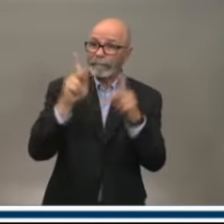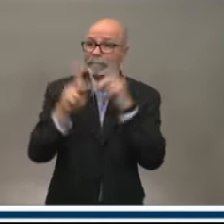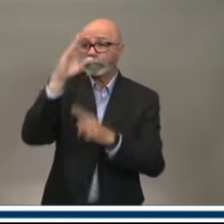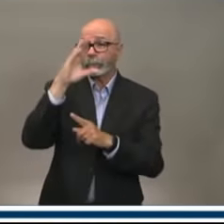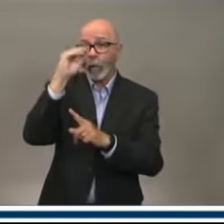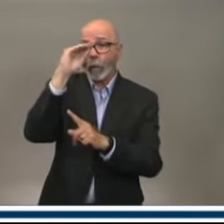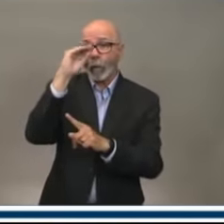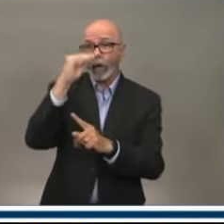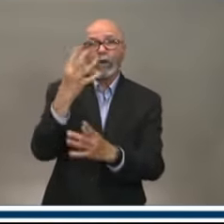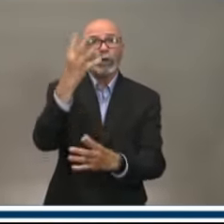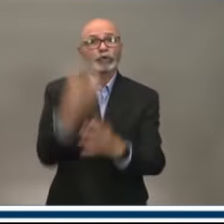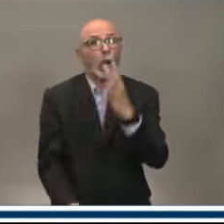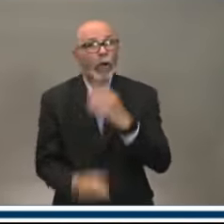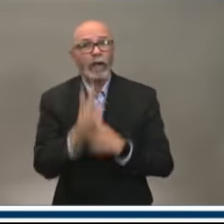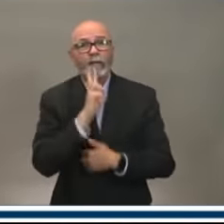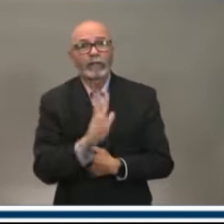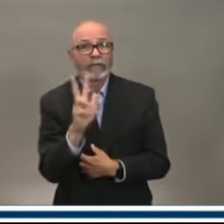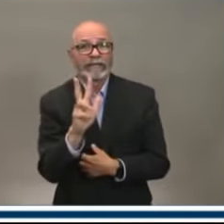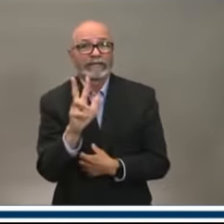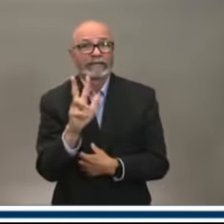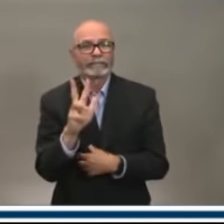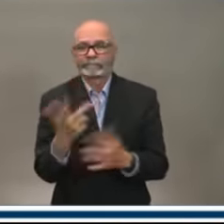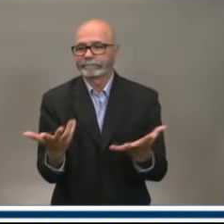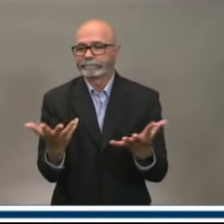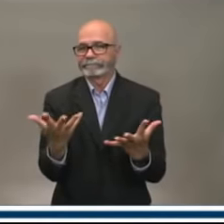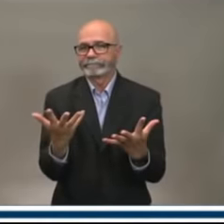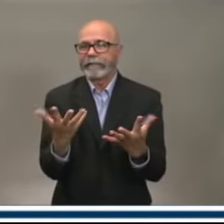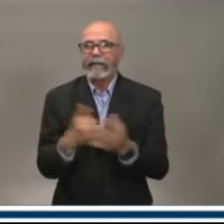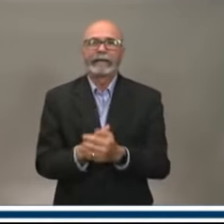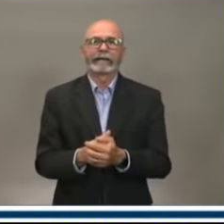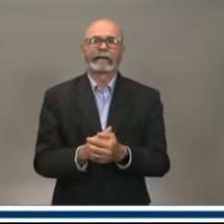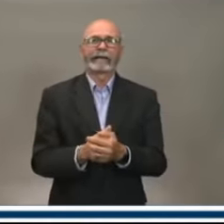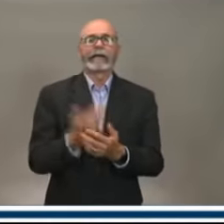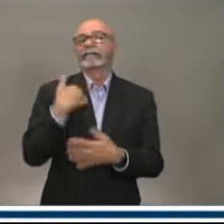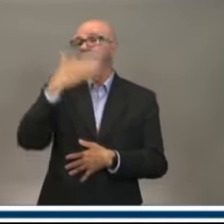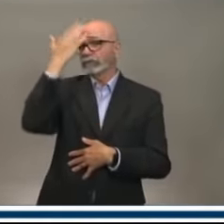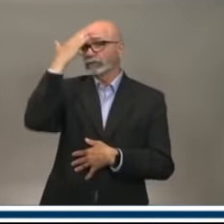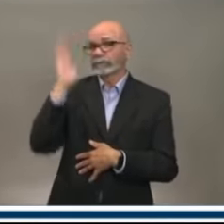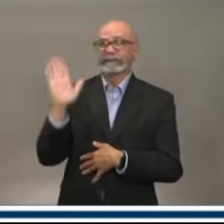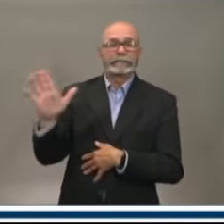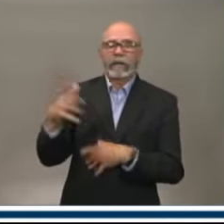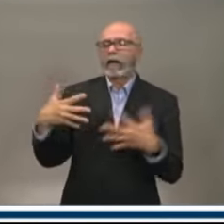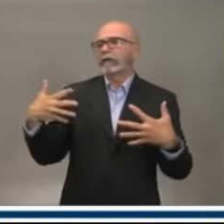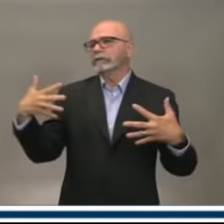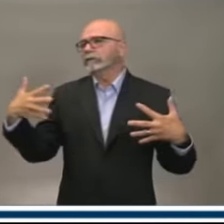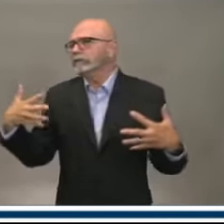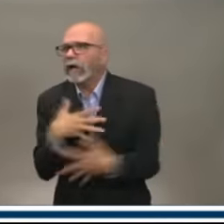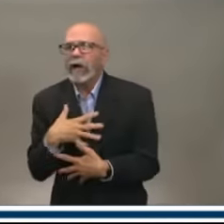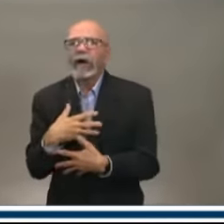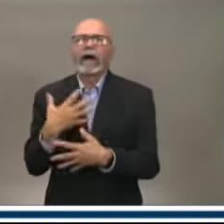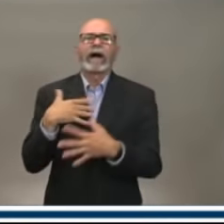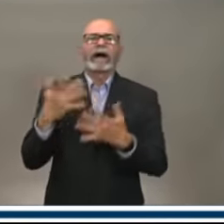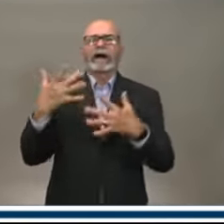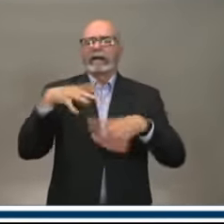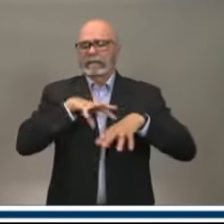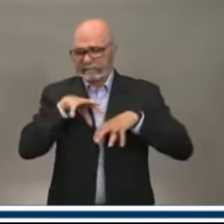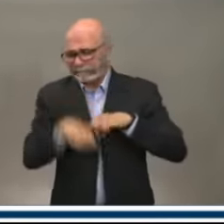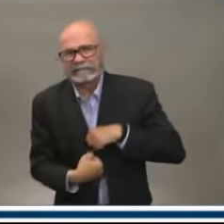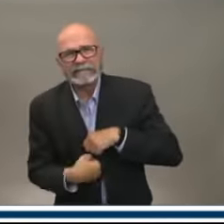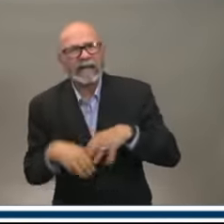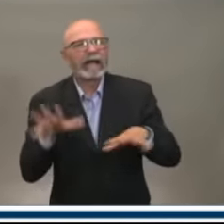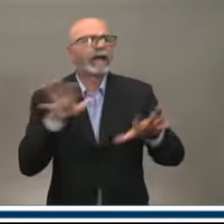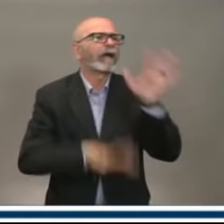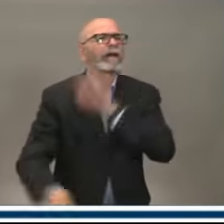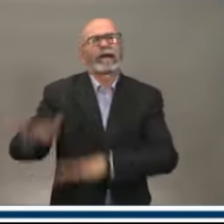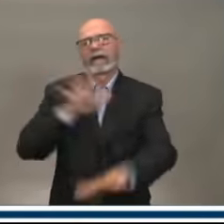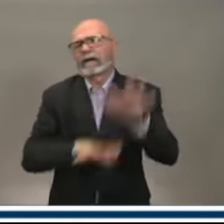words. I can't imagine your pain. And I know you're scared. Hold on to each other and try to stay strong. And know that our